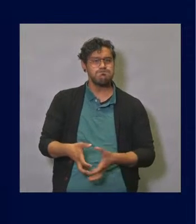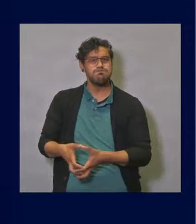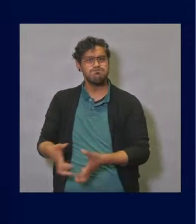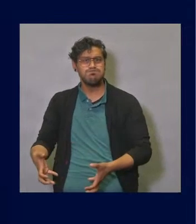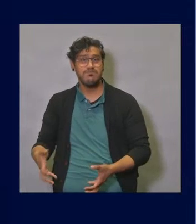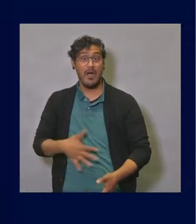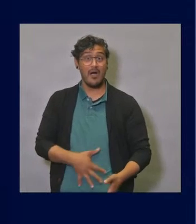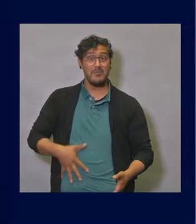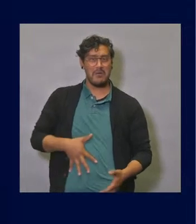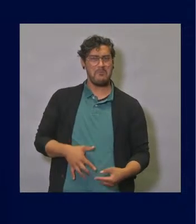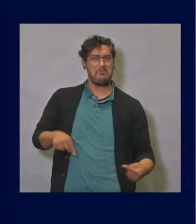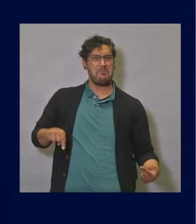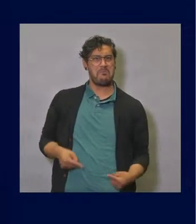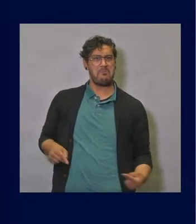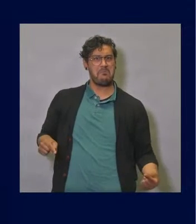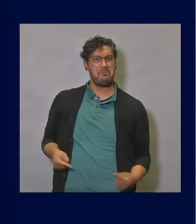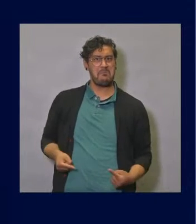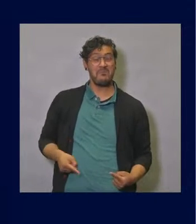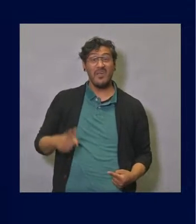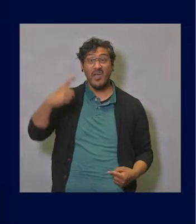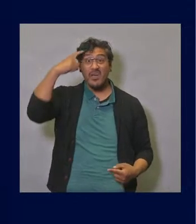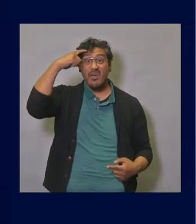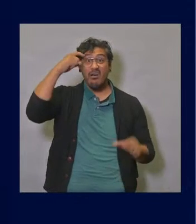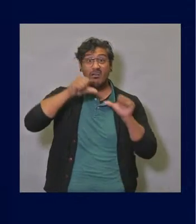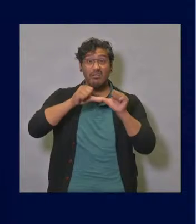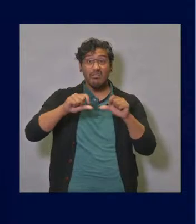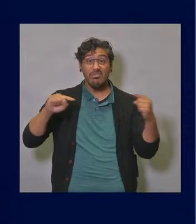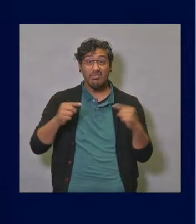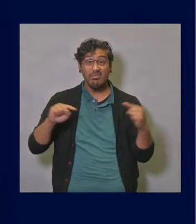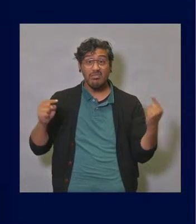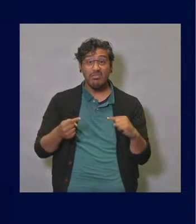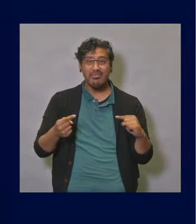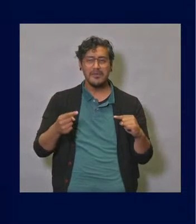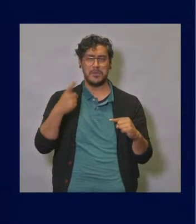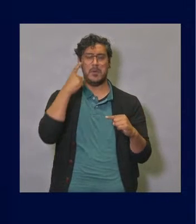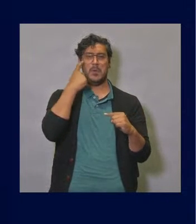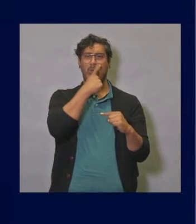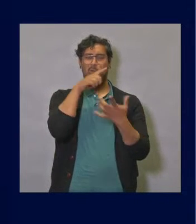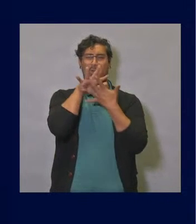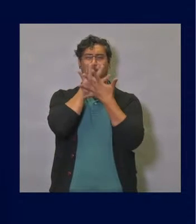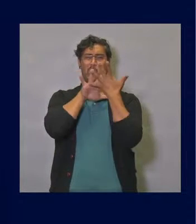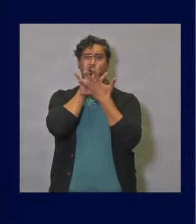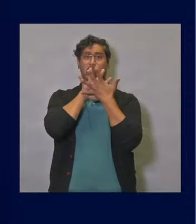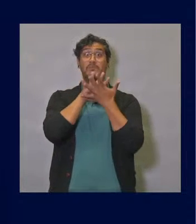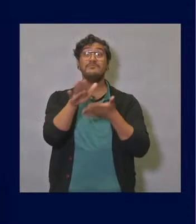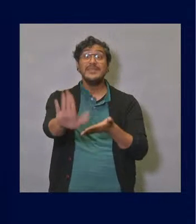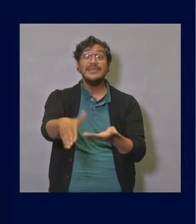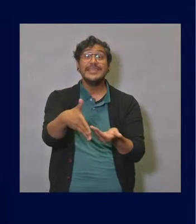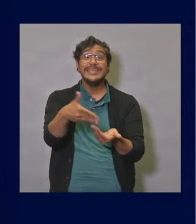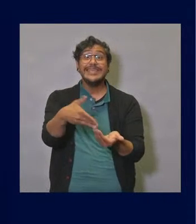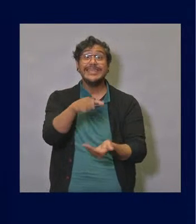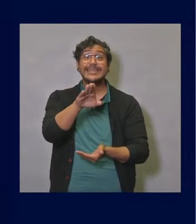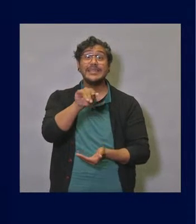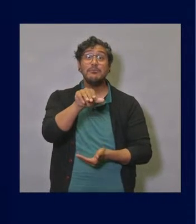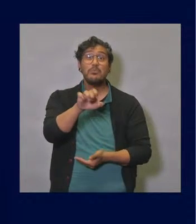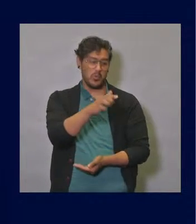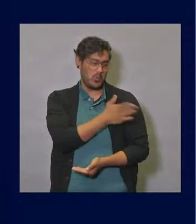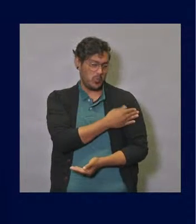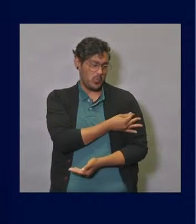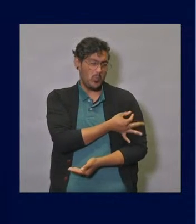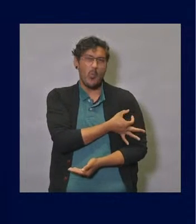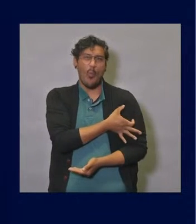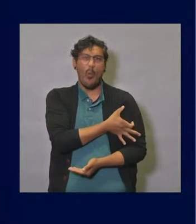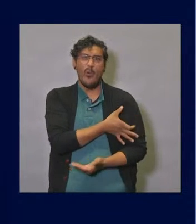pain, severe or persistent headaches, blurred vision, easy bruising, or tiny blood spots under the